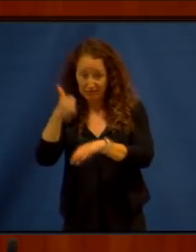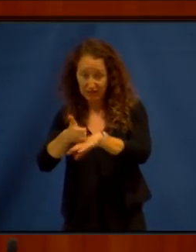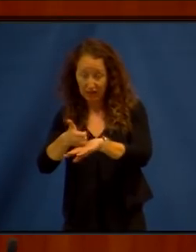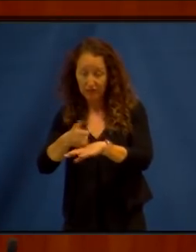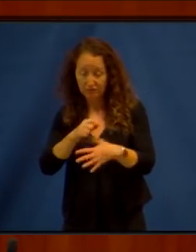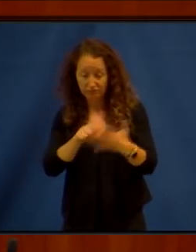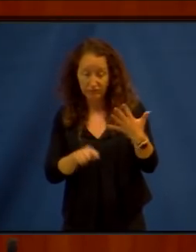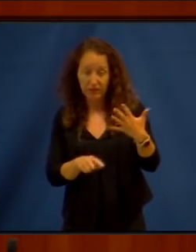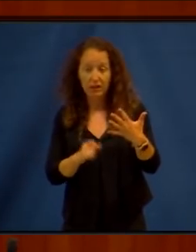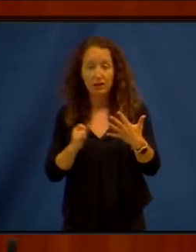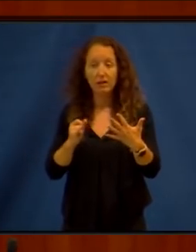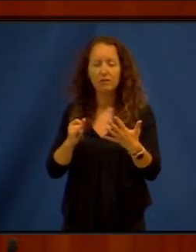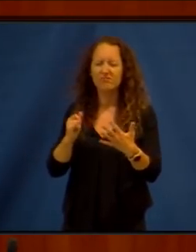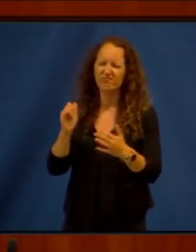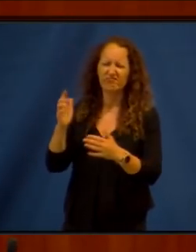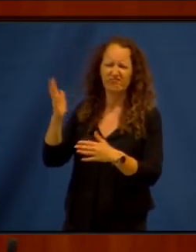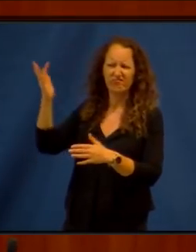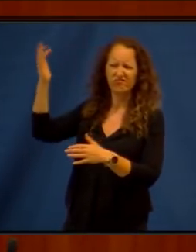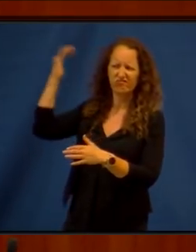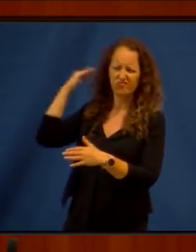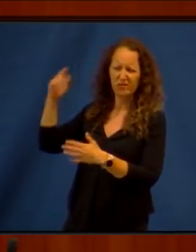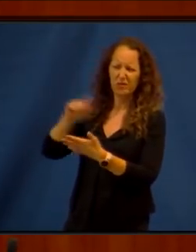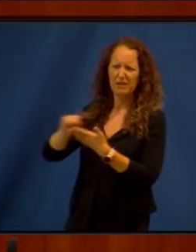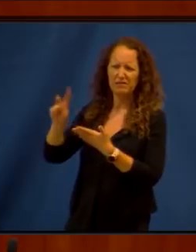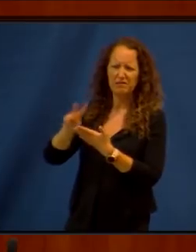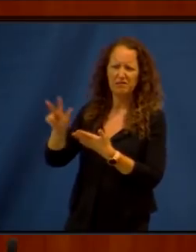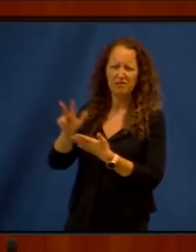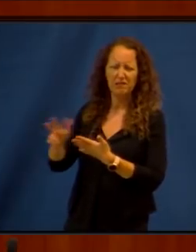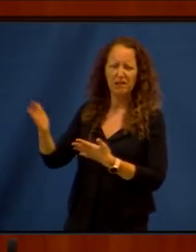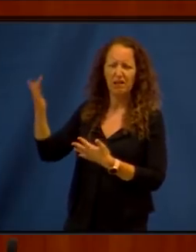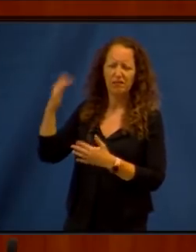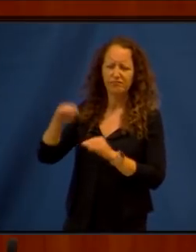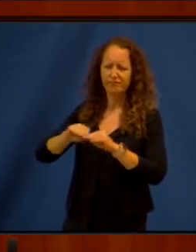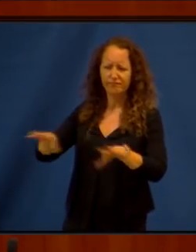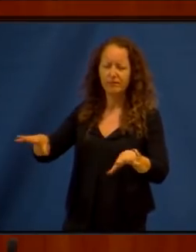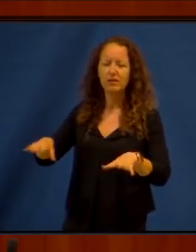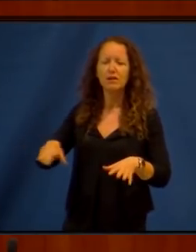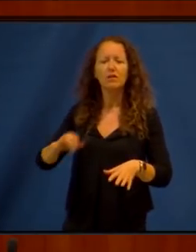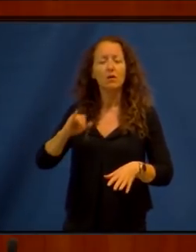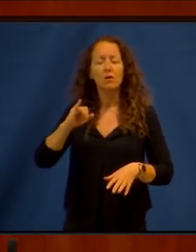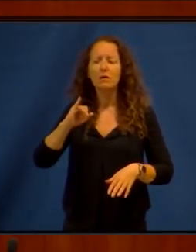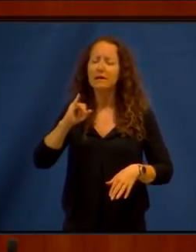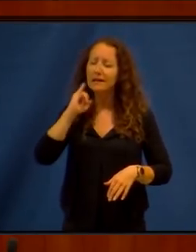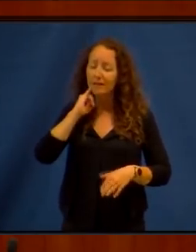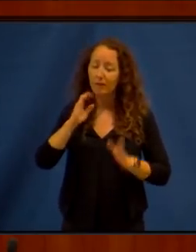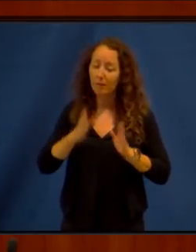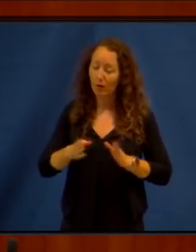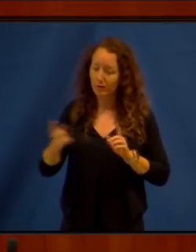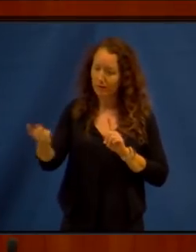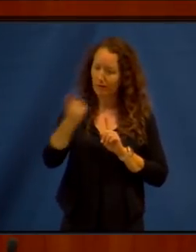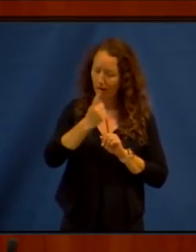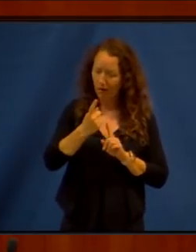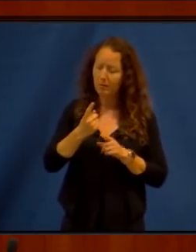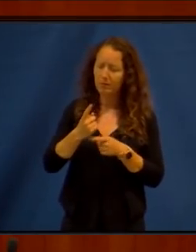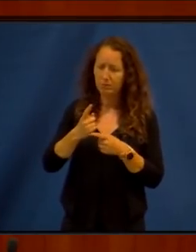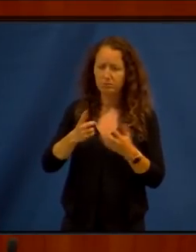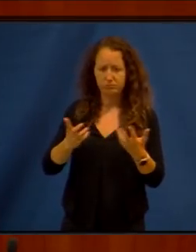forth weeks ago, if they meet that criteria, those people will get tested absolutely positively.